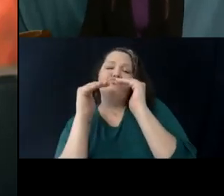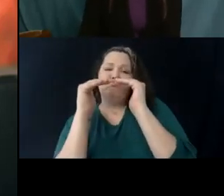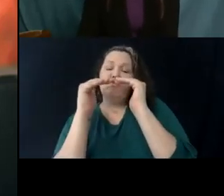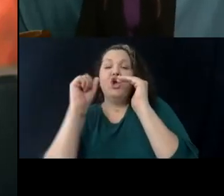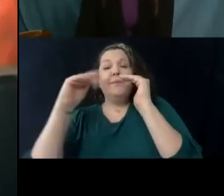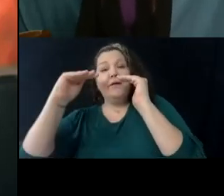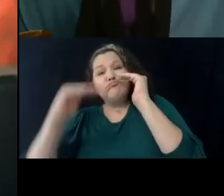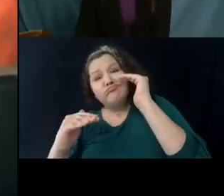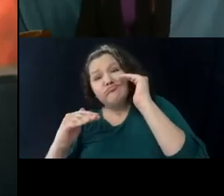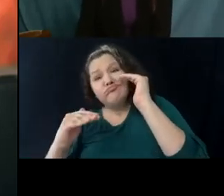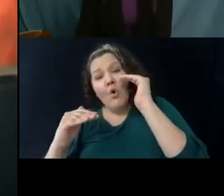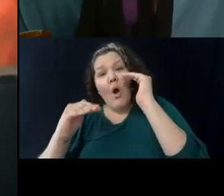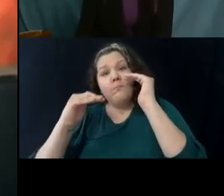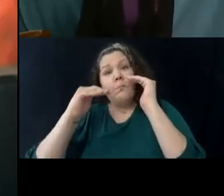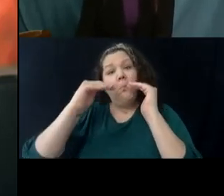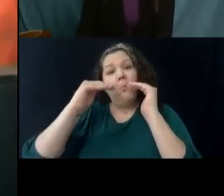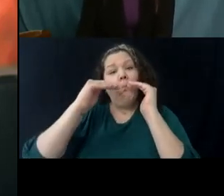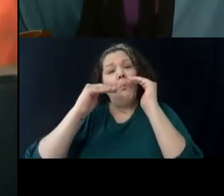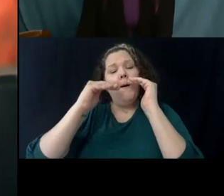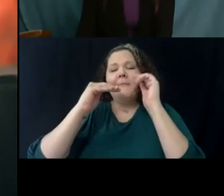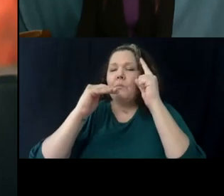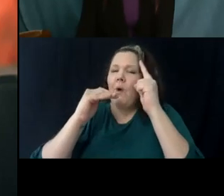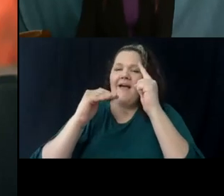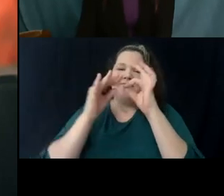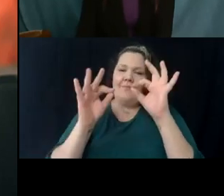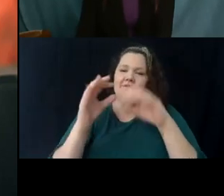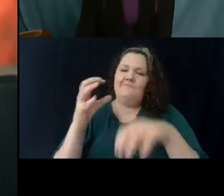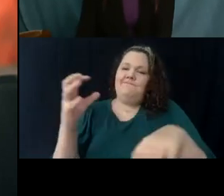most comfortable in. It's their native language.